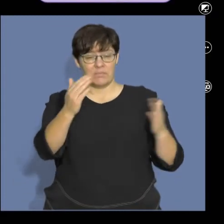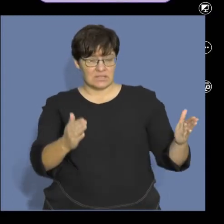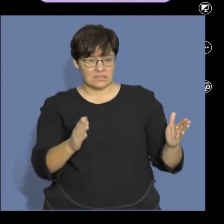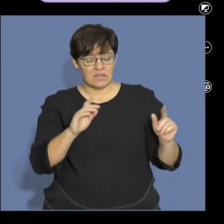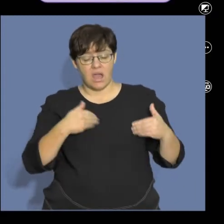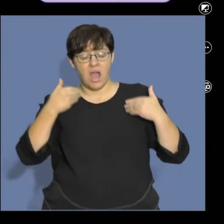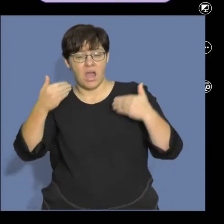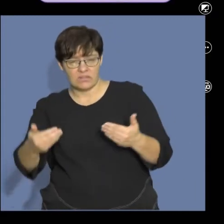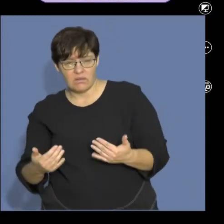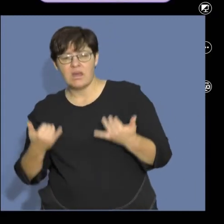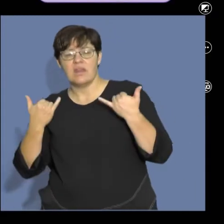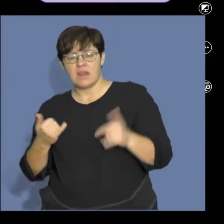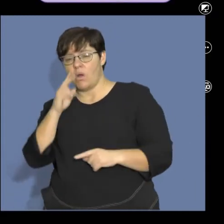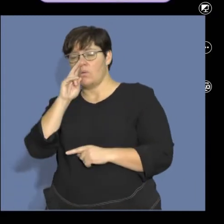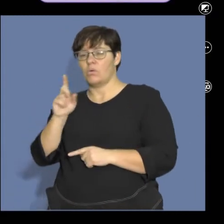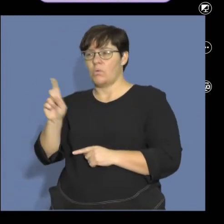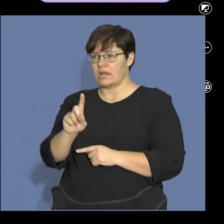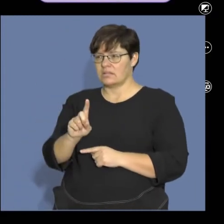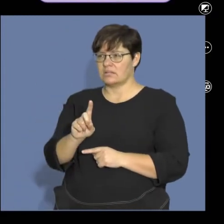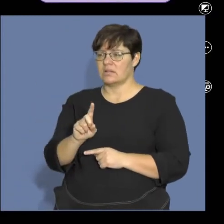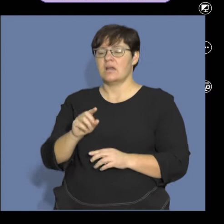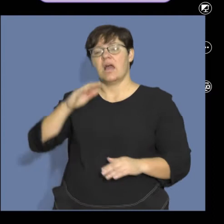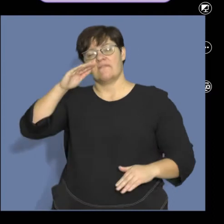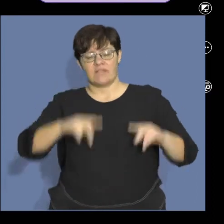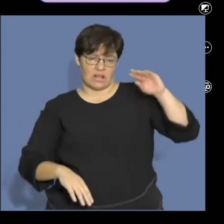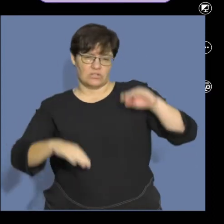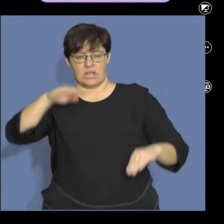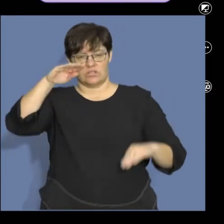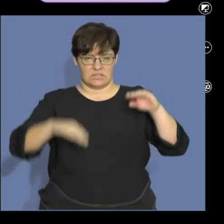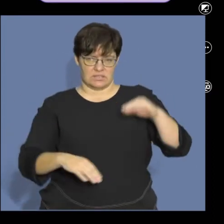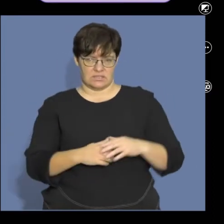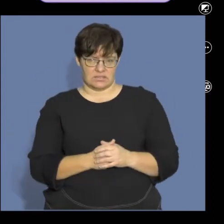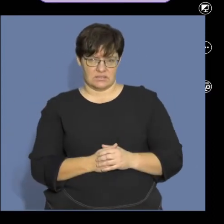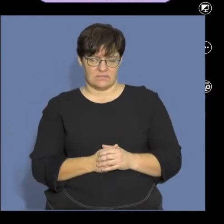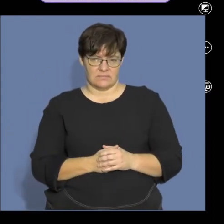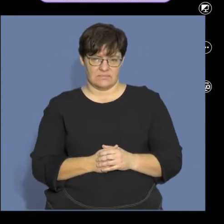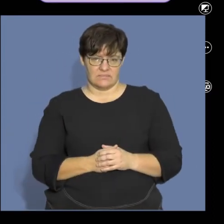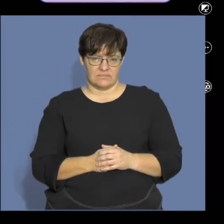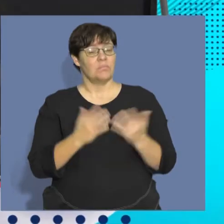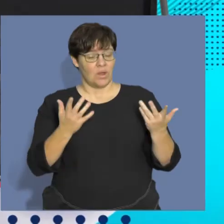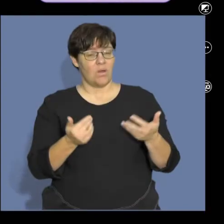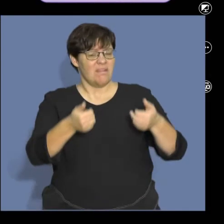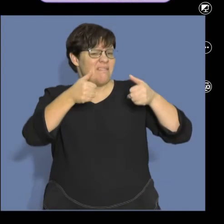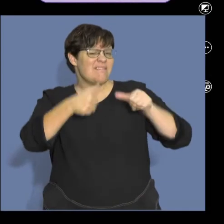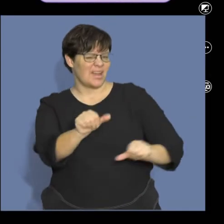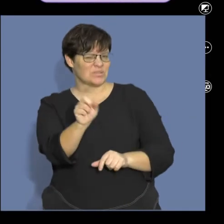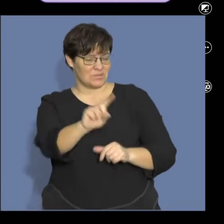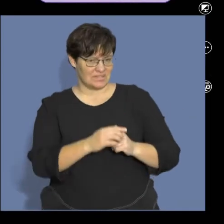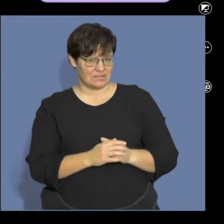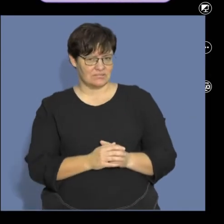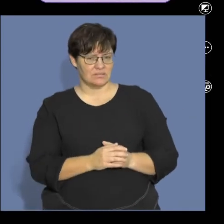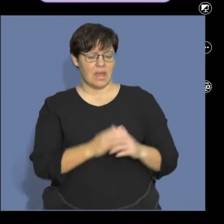after parameters, we need now to look at fluctuations. We've looked